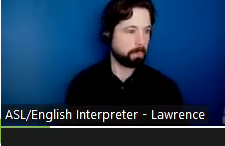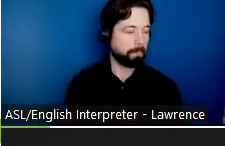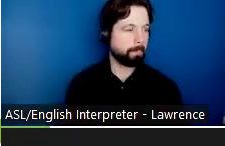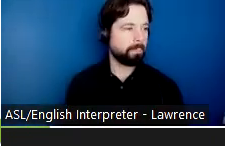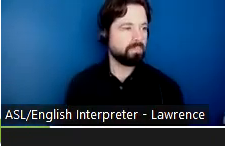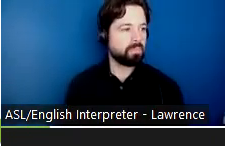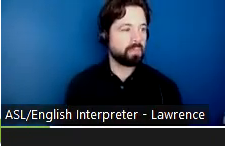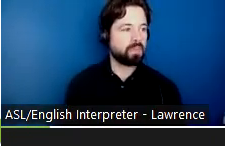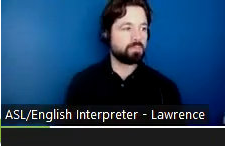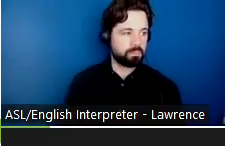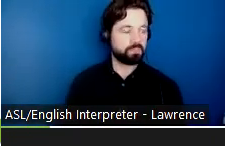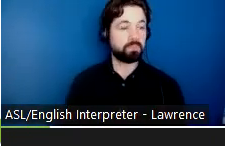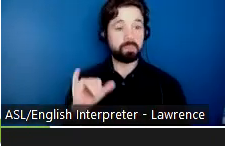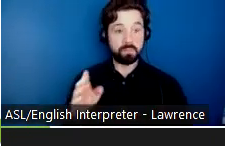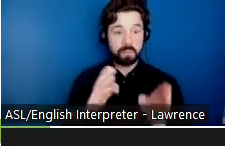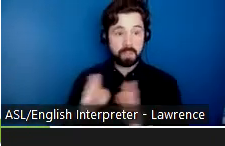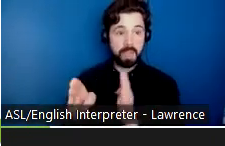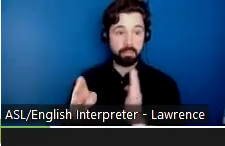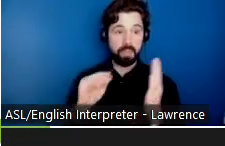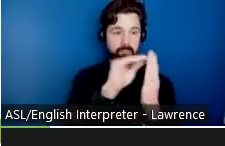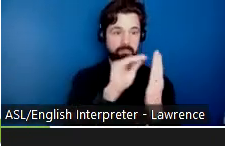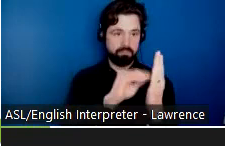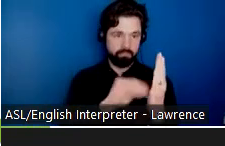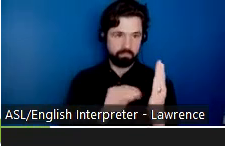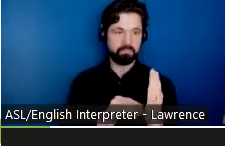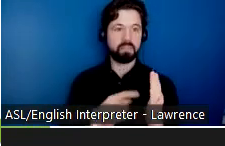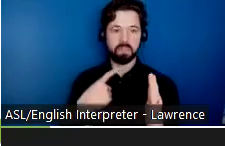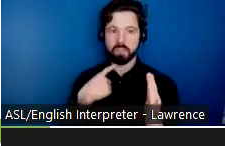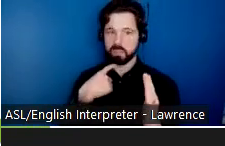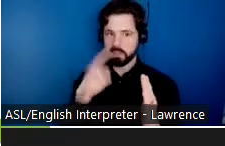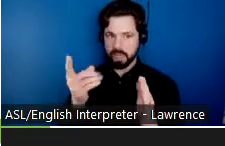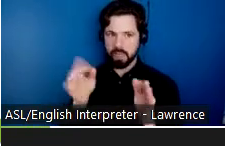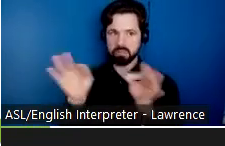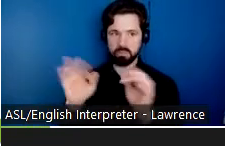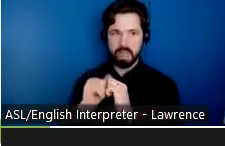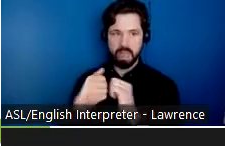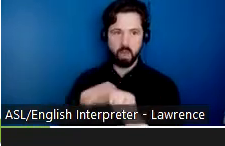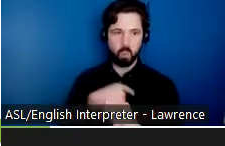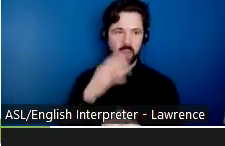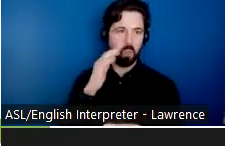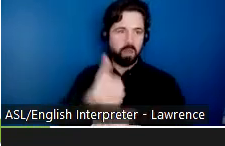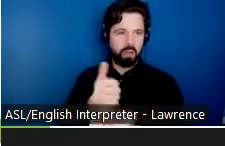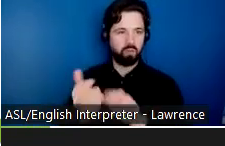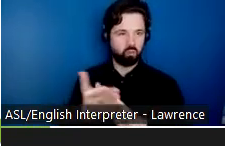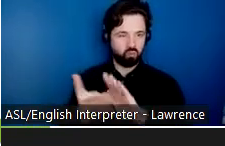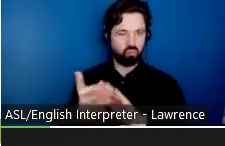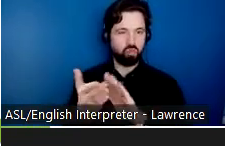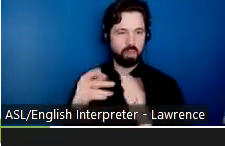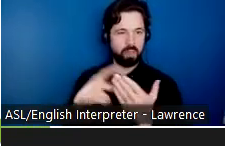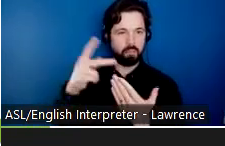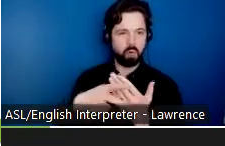outlines how we plan to administer the program for 2024, and